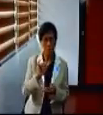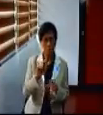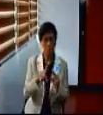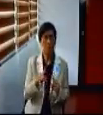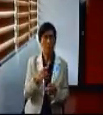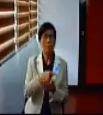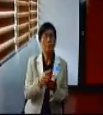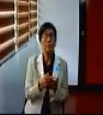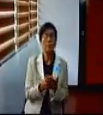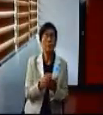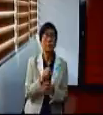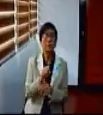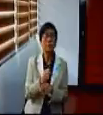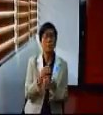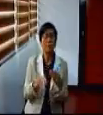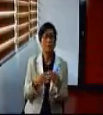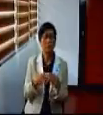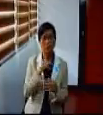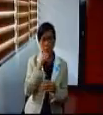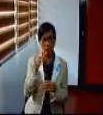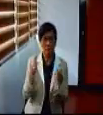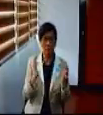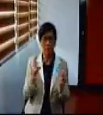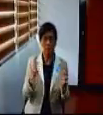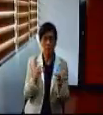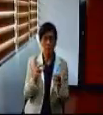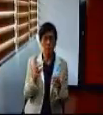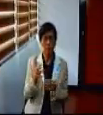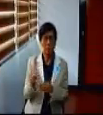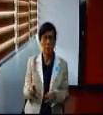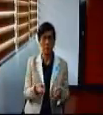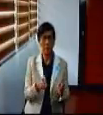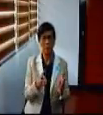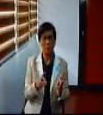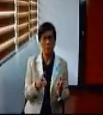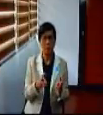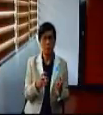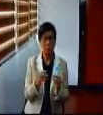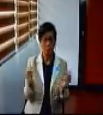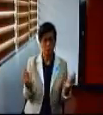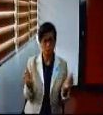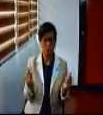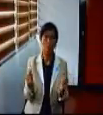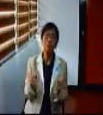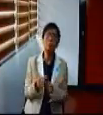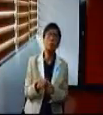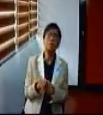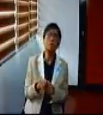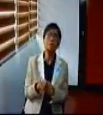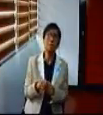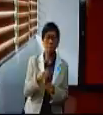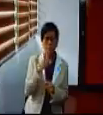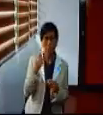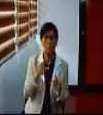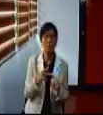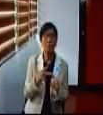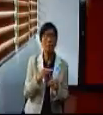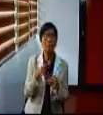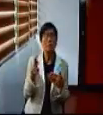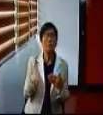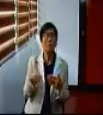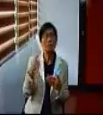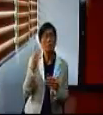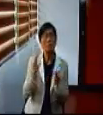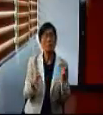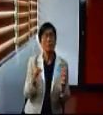state-based non-judicial remedies as a supplementary source of remedy, because the primary source would be judicial. So